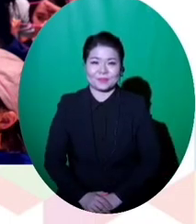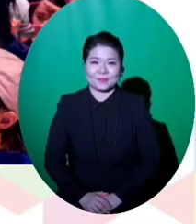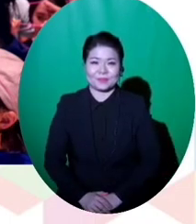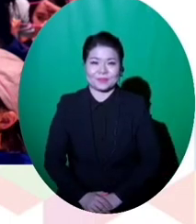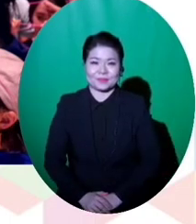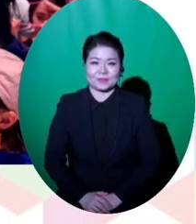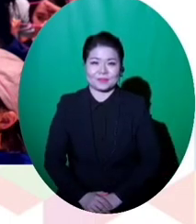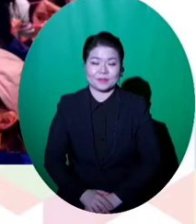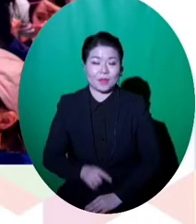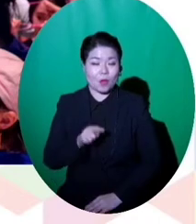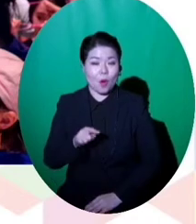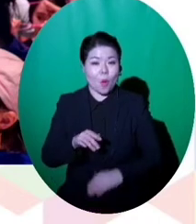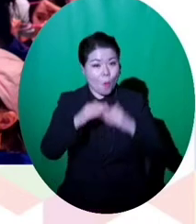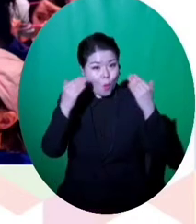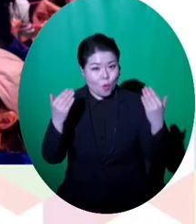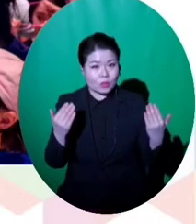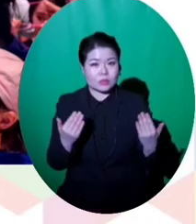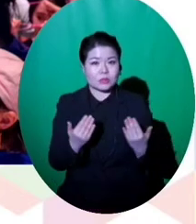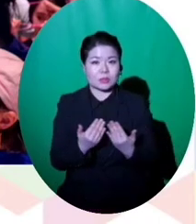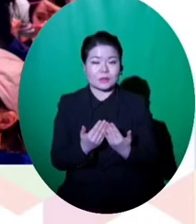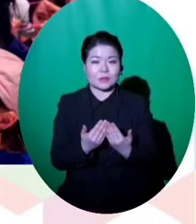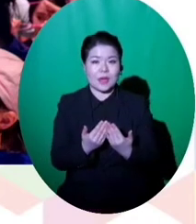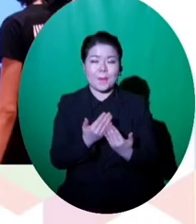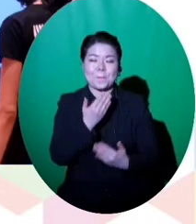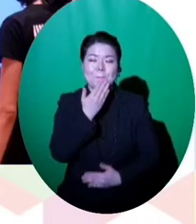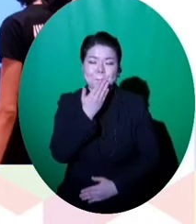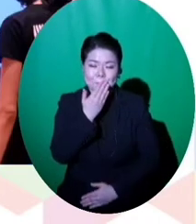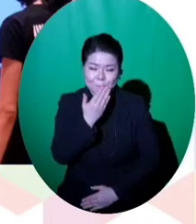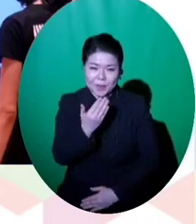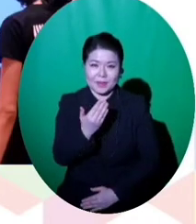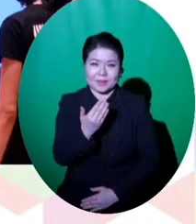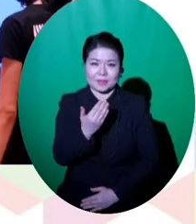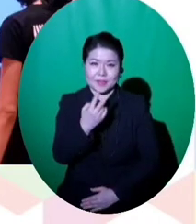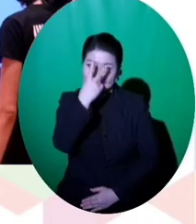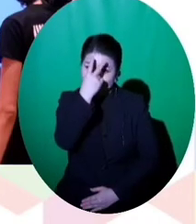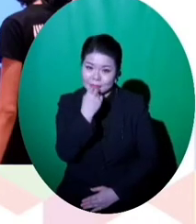caring for the making of the internet.